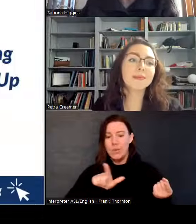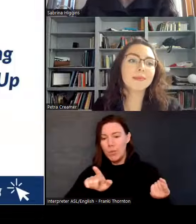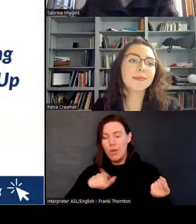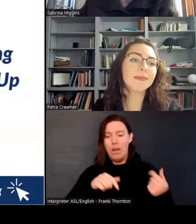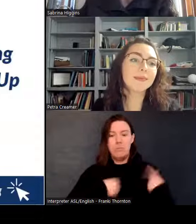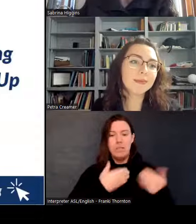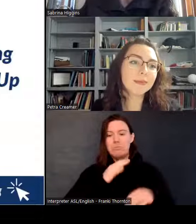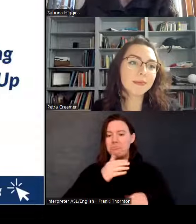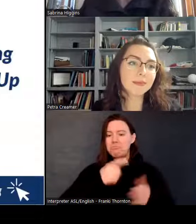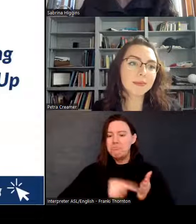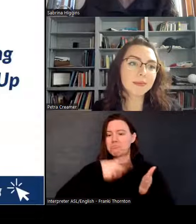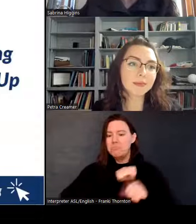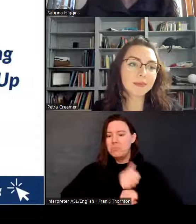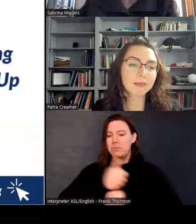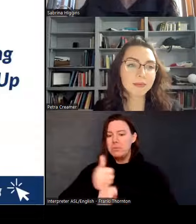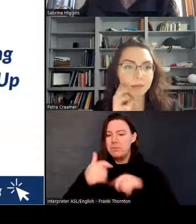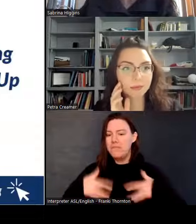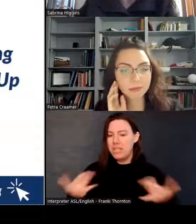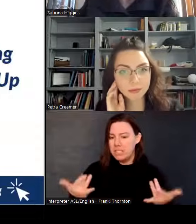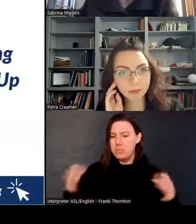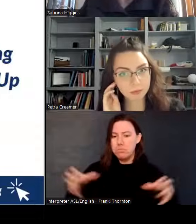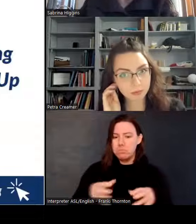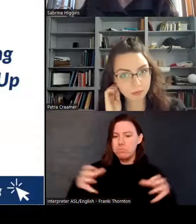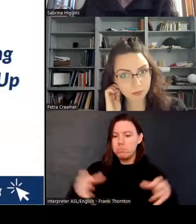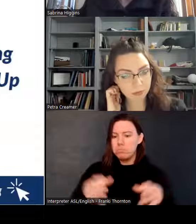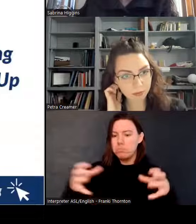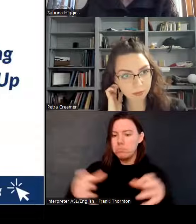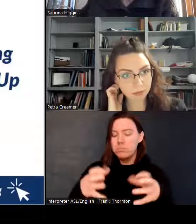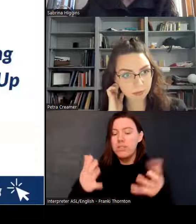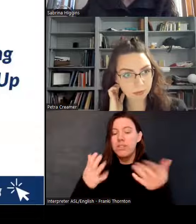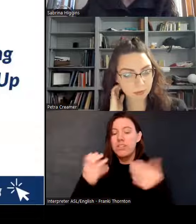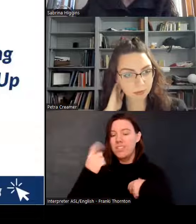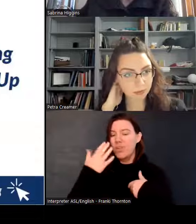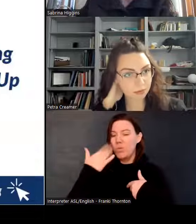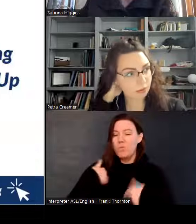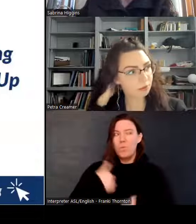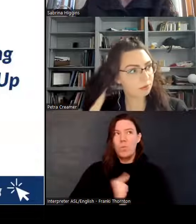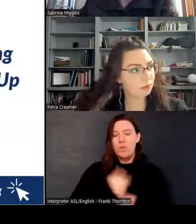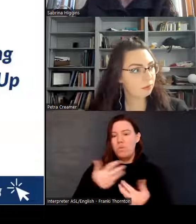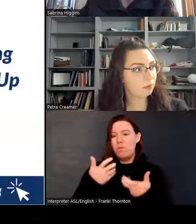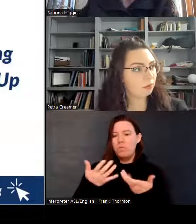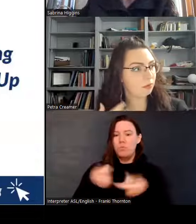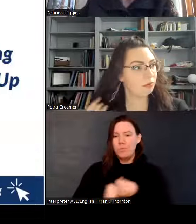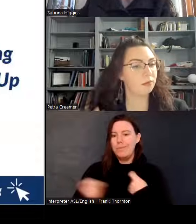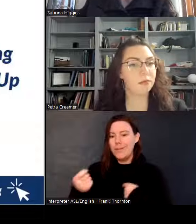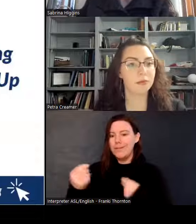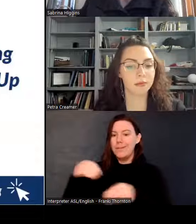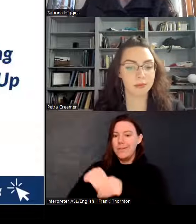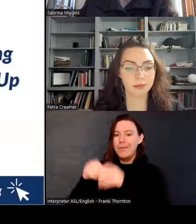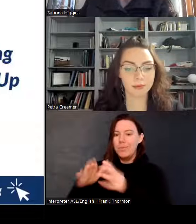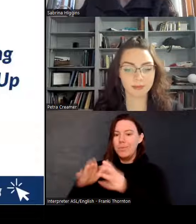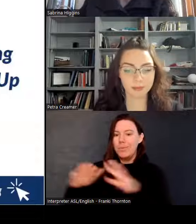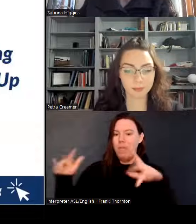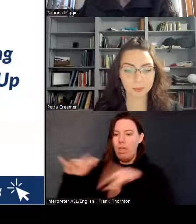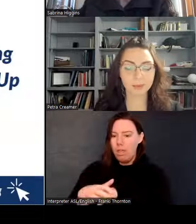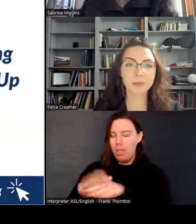come together virtually in lieu of meeting in person at the annual meeting. Since then, we've continued to have a virtual Society Sunday